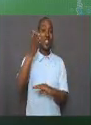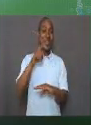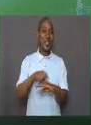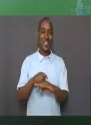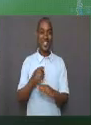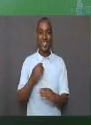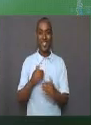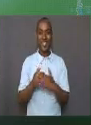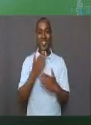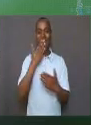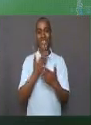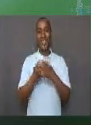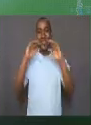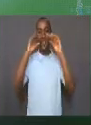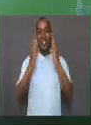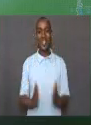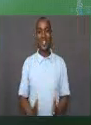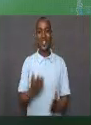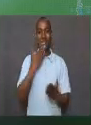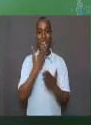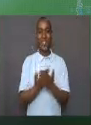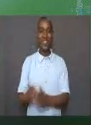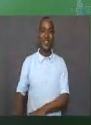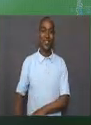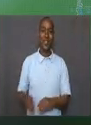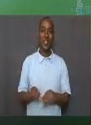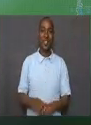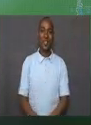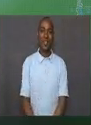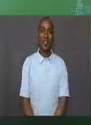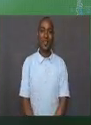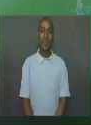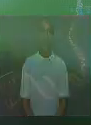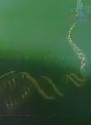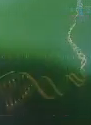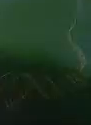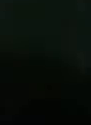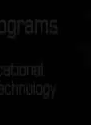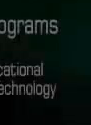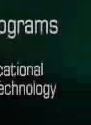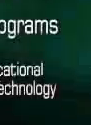Until next time, thank you, teacher. Thank you, students.